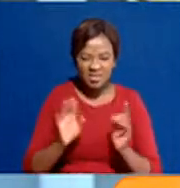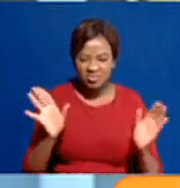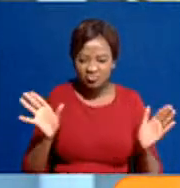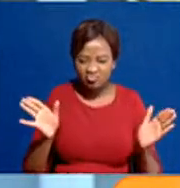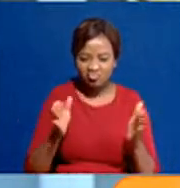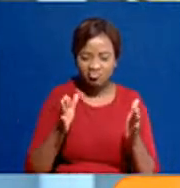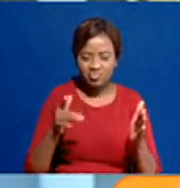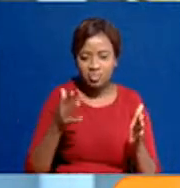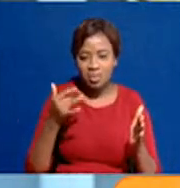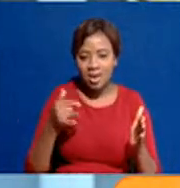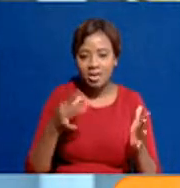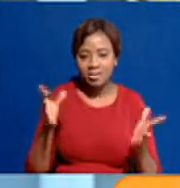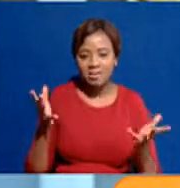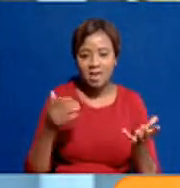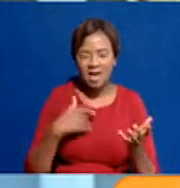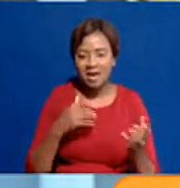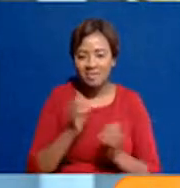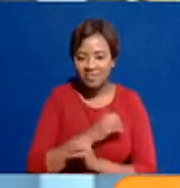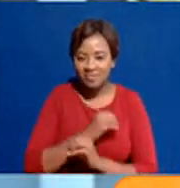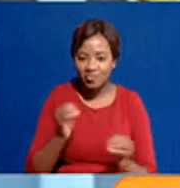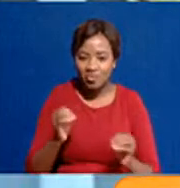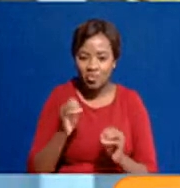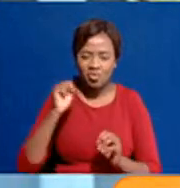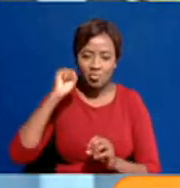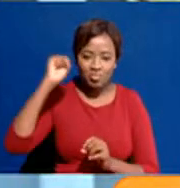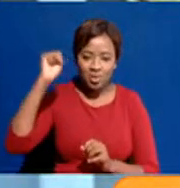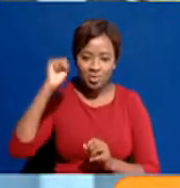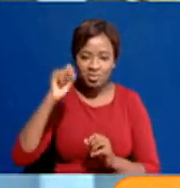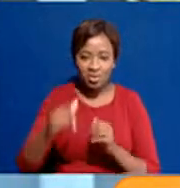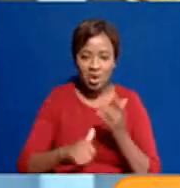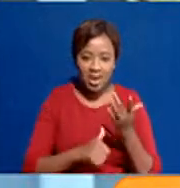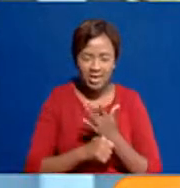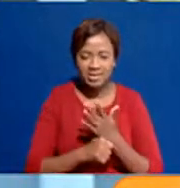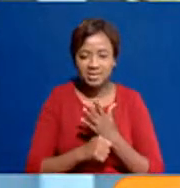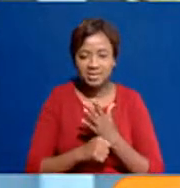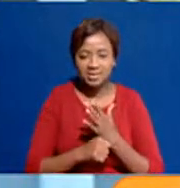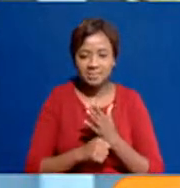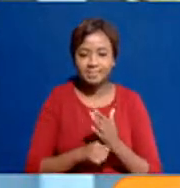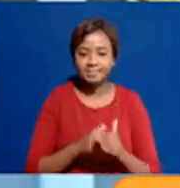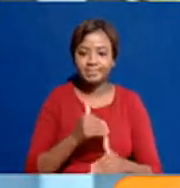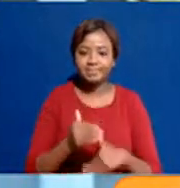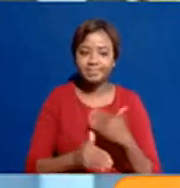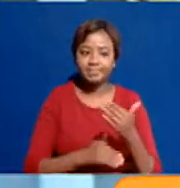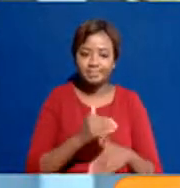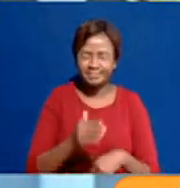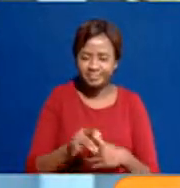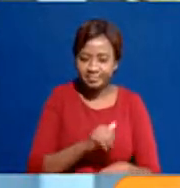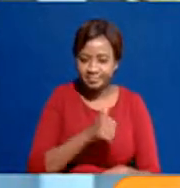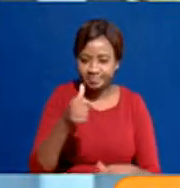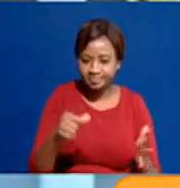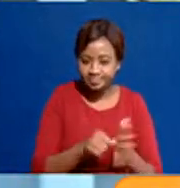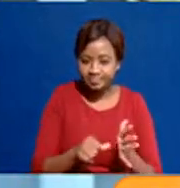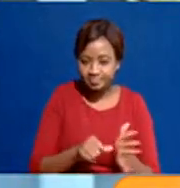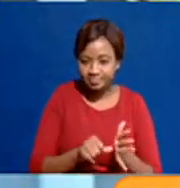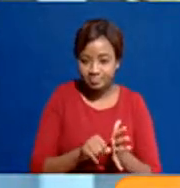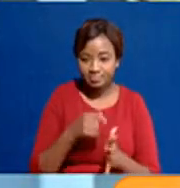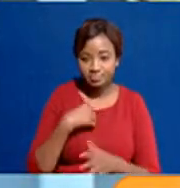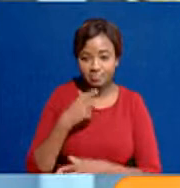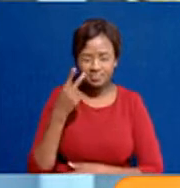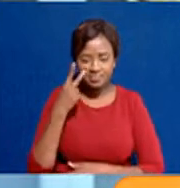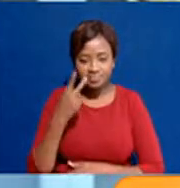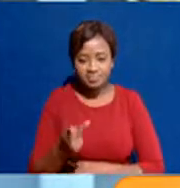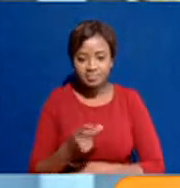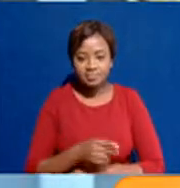a lack of a national political identity. And then the second problem, in my view, now